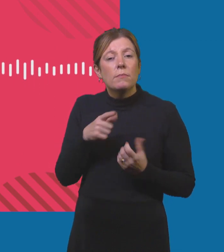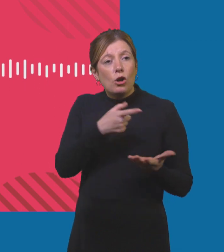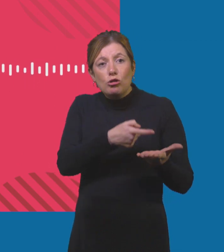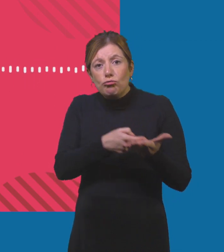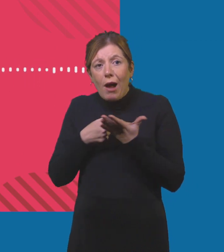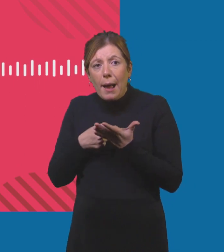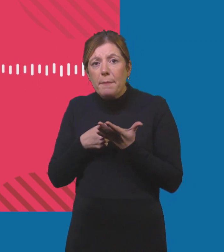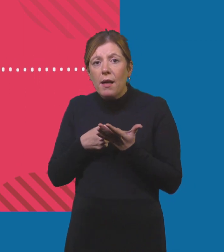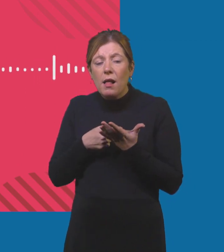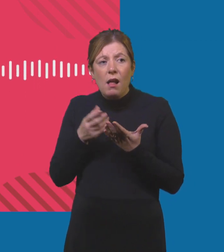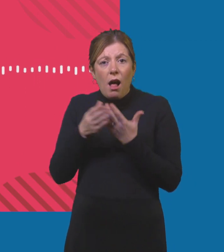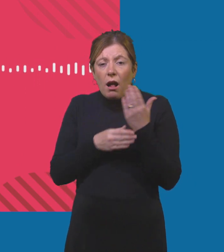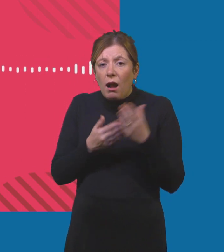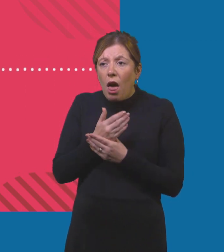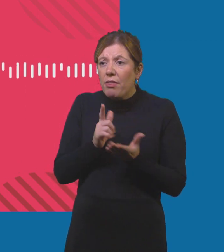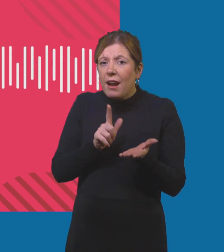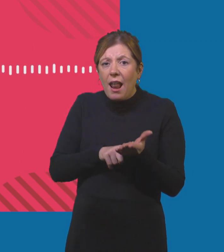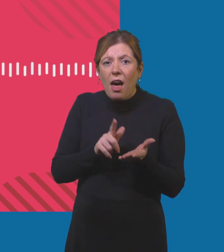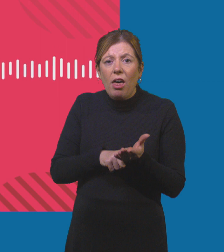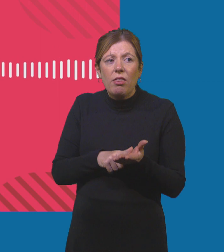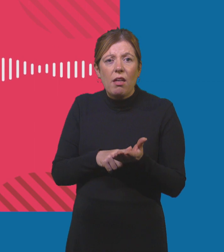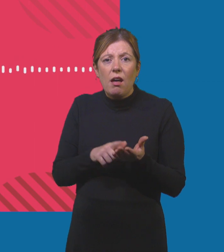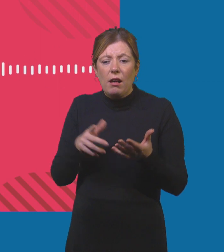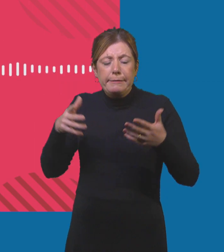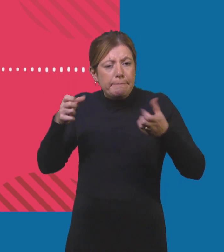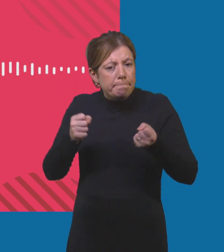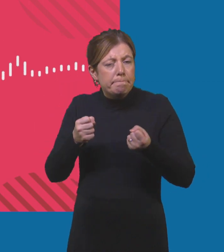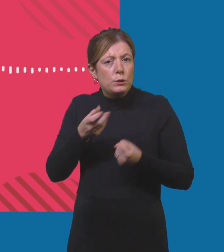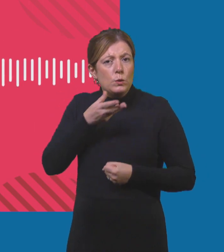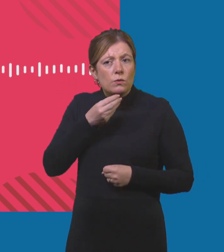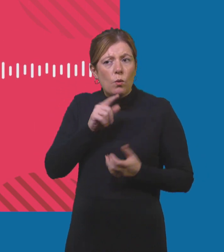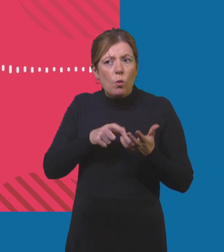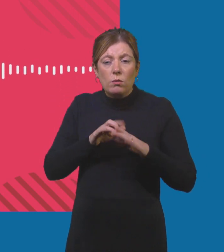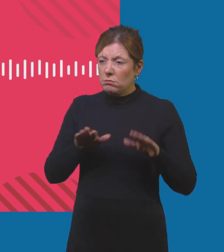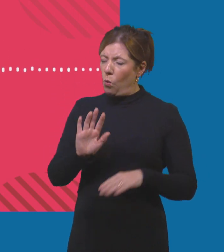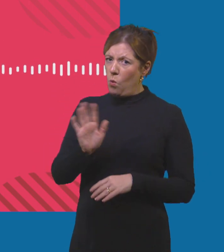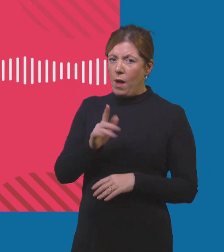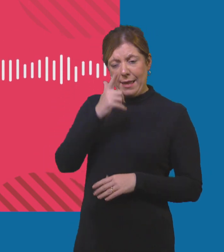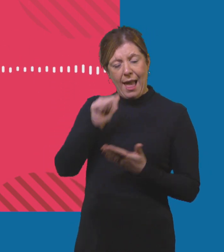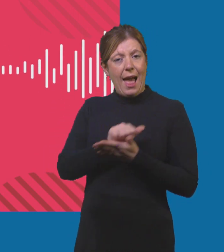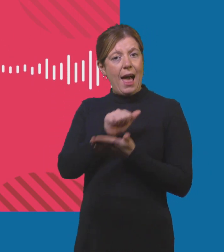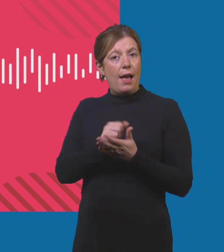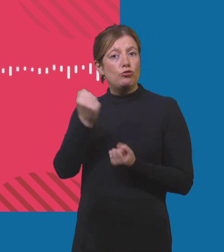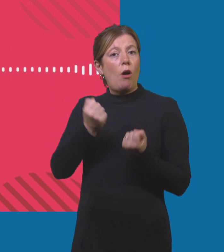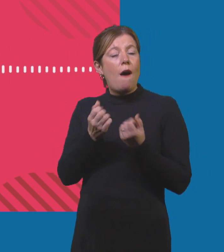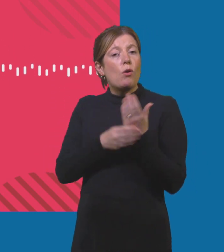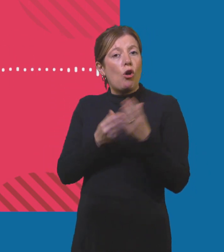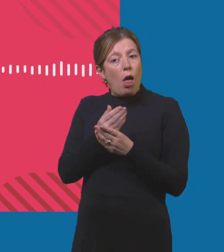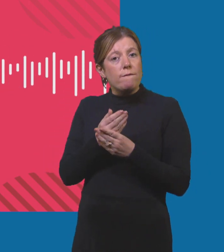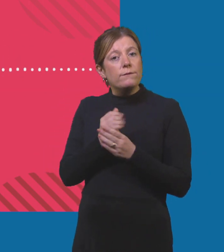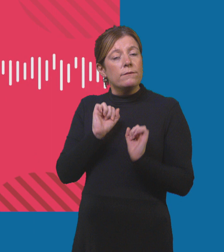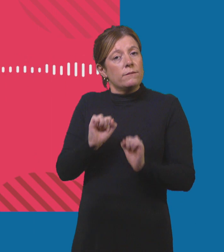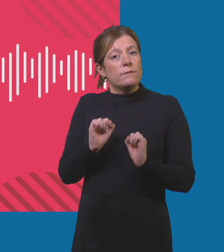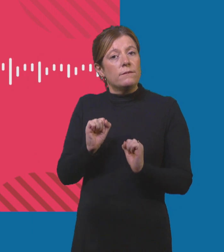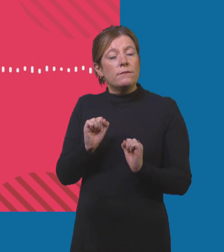recommend having some leather gloves? Will they detract from grip, or is that advisable? No, you can get driving gloves. You can get gloves that are for driving that